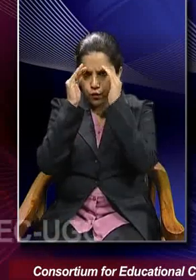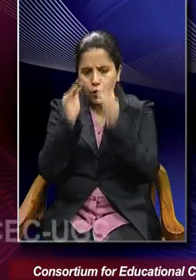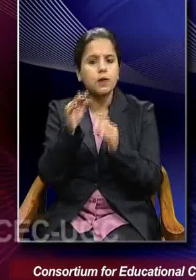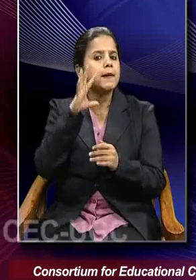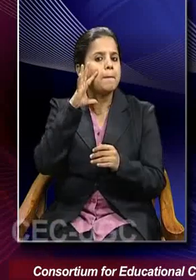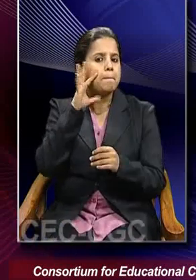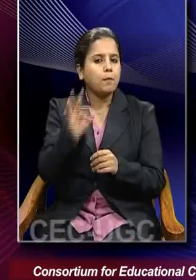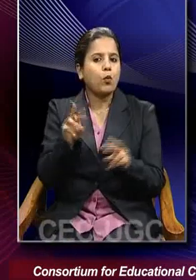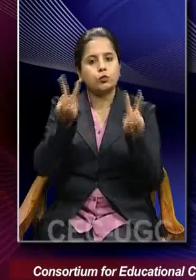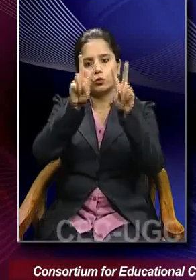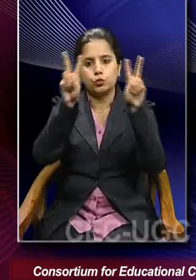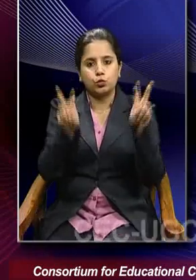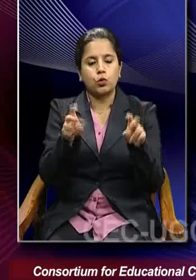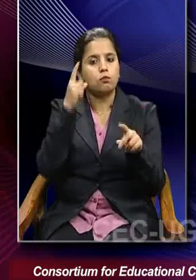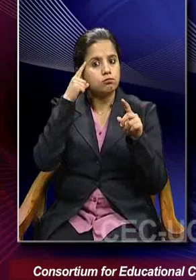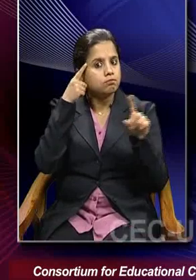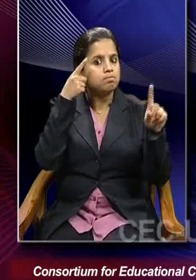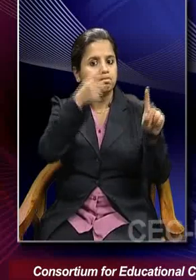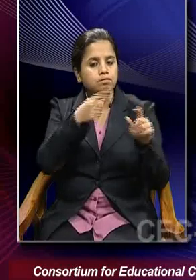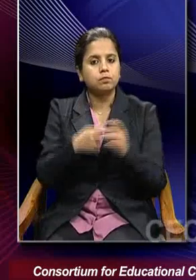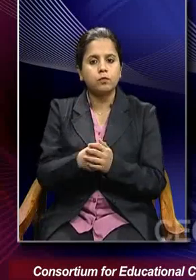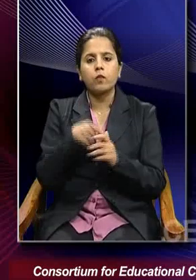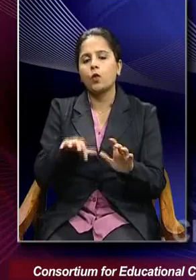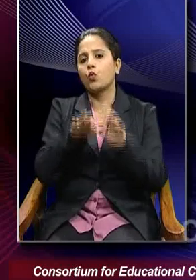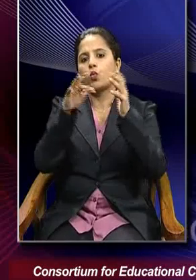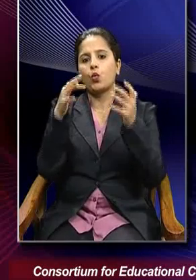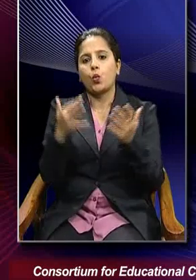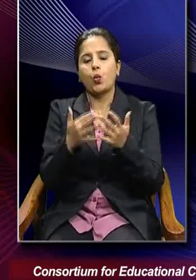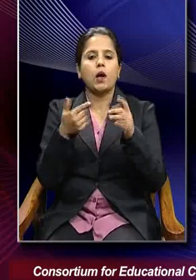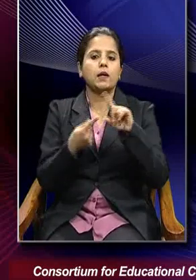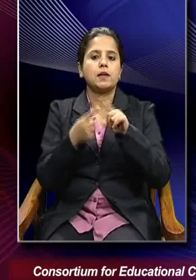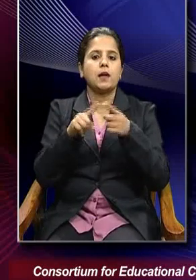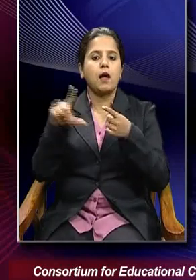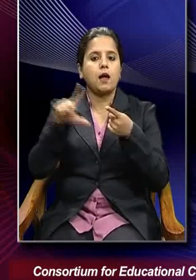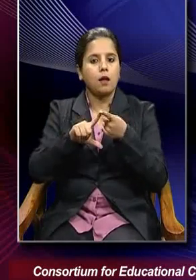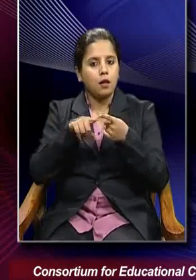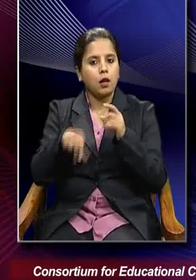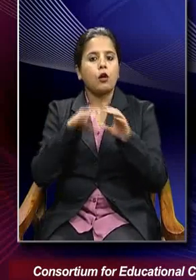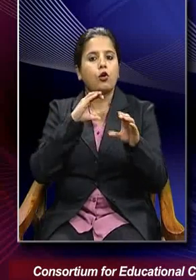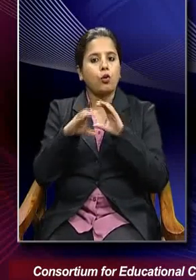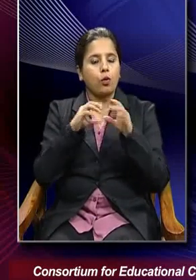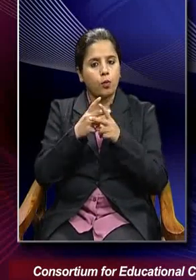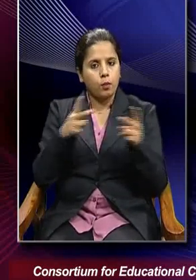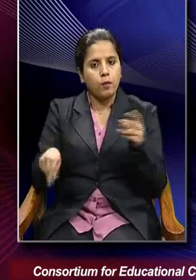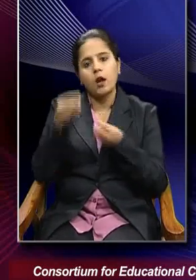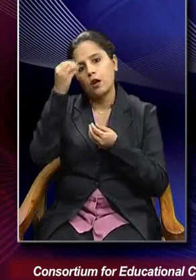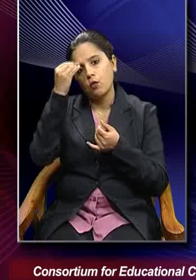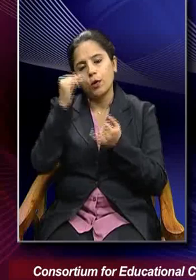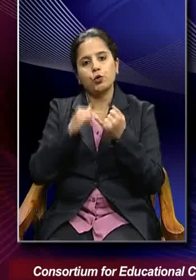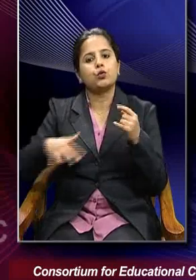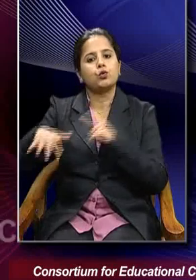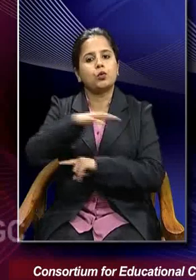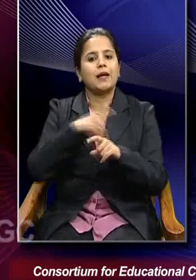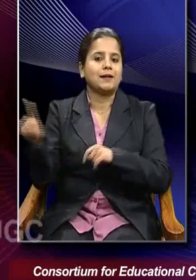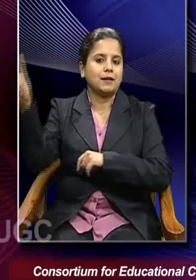important themes of the World Telecommunication and Information Society